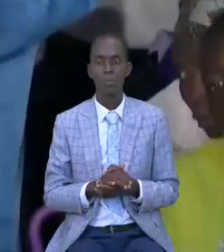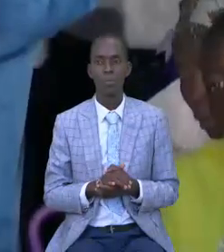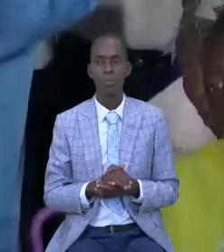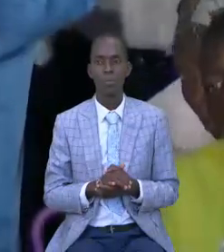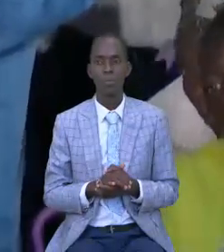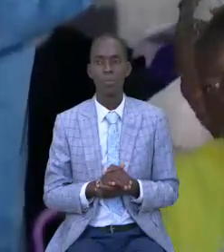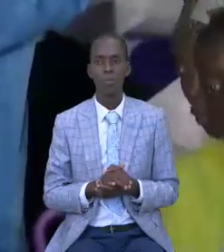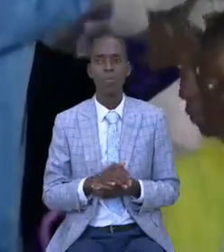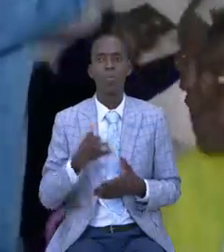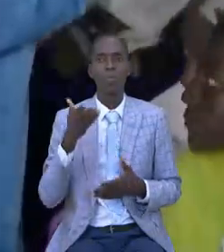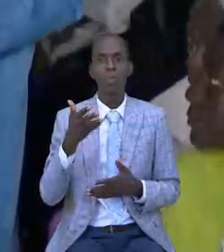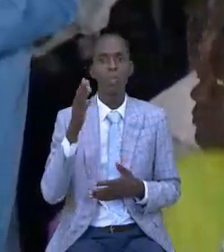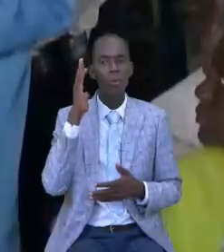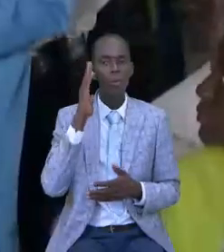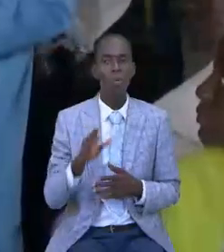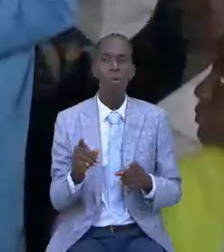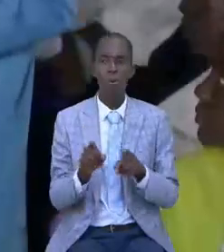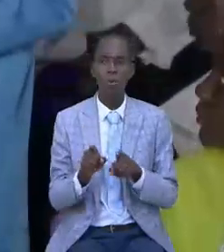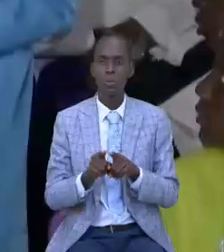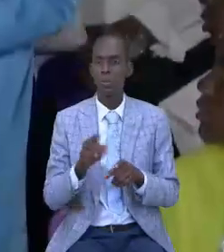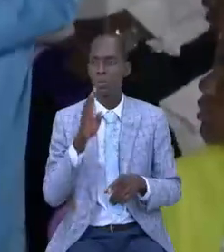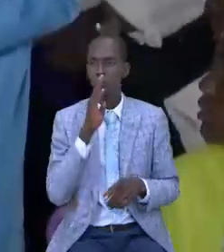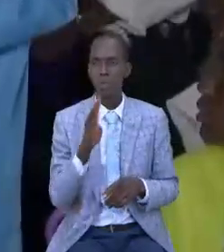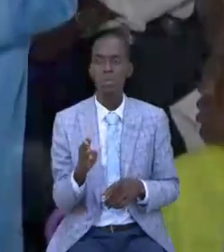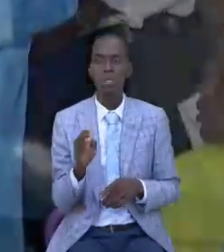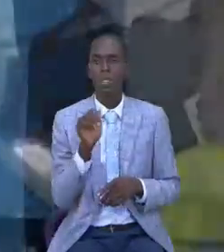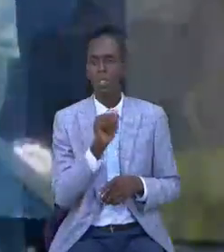There will also be Converse rally